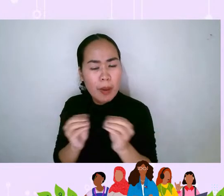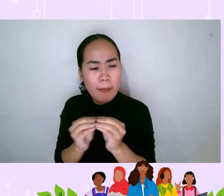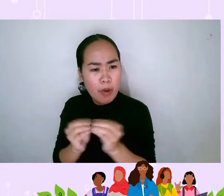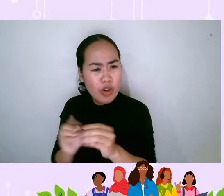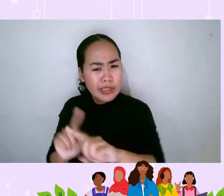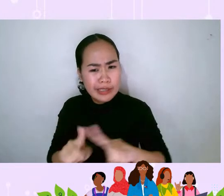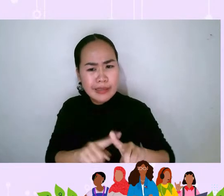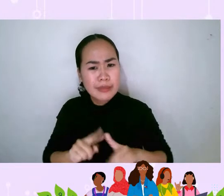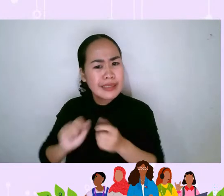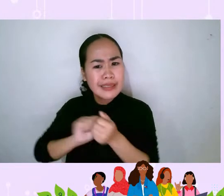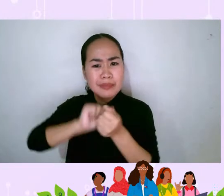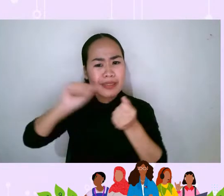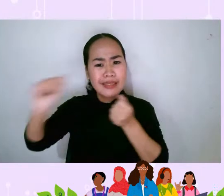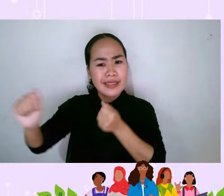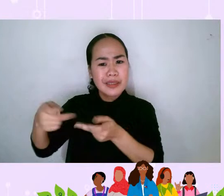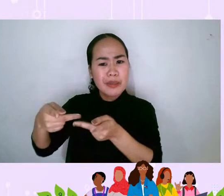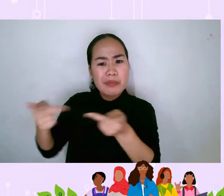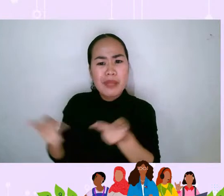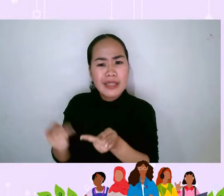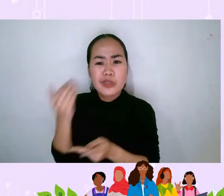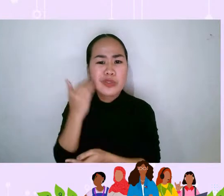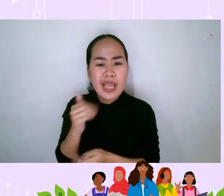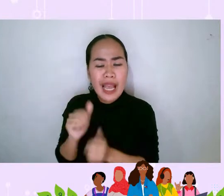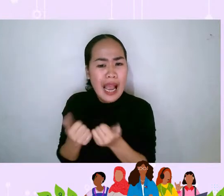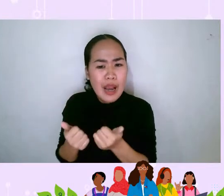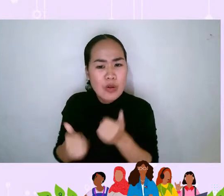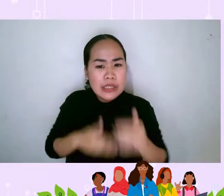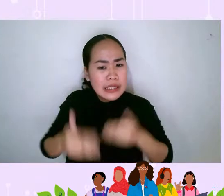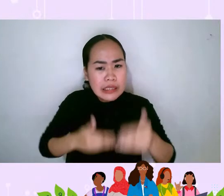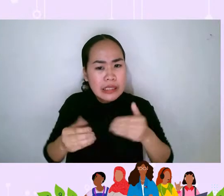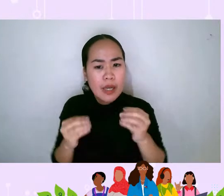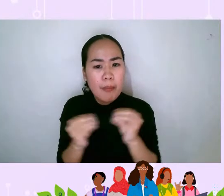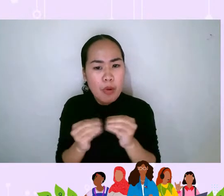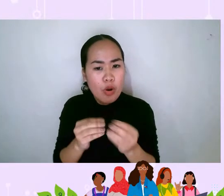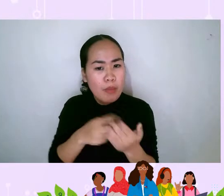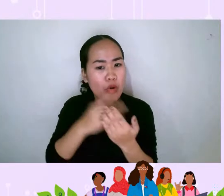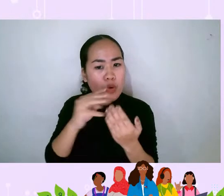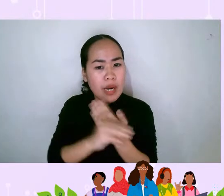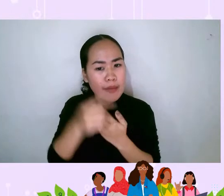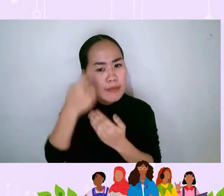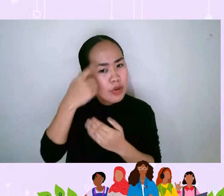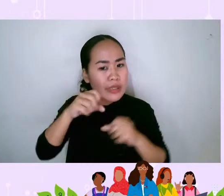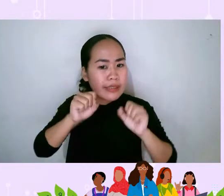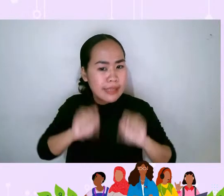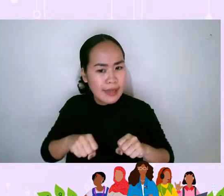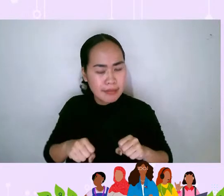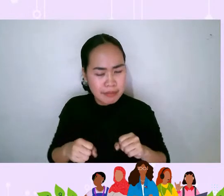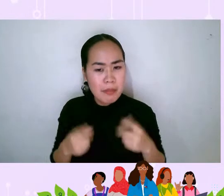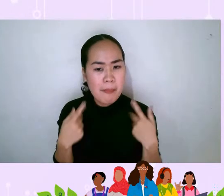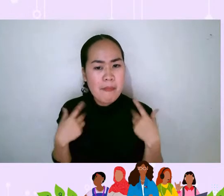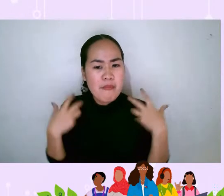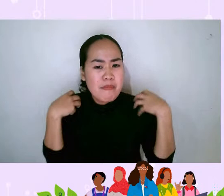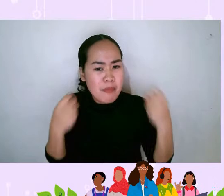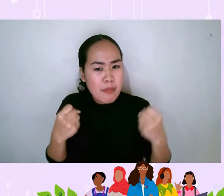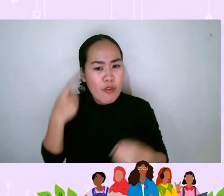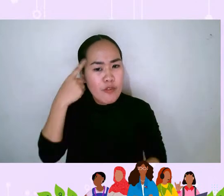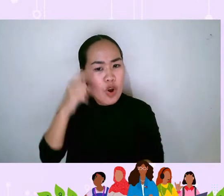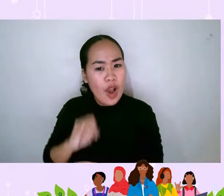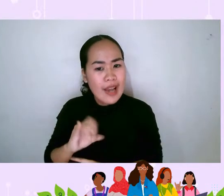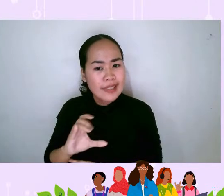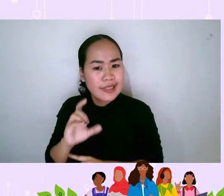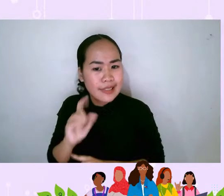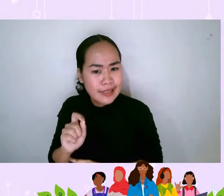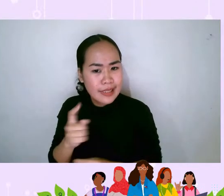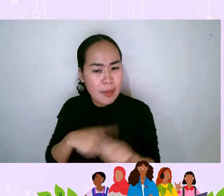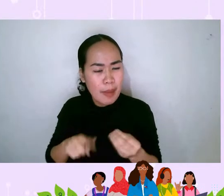isolated areas, as well as develop programs that will leverage the power of ICT to address persistent issues such as women's lack